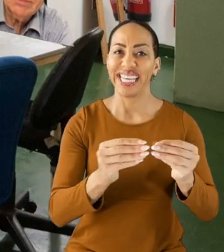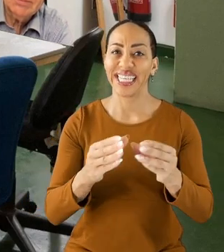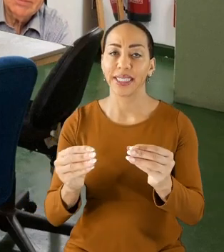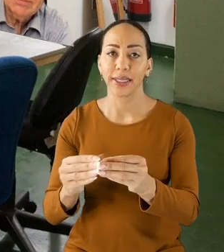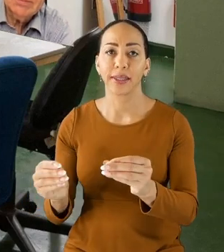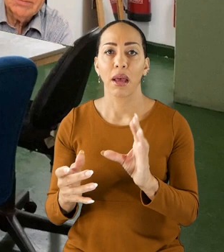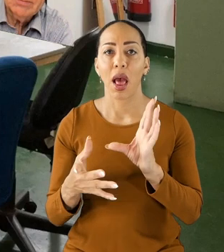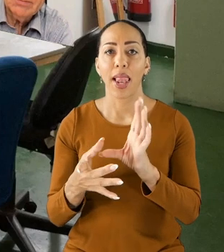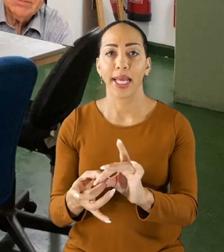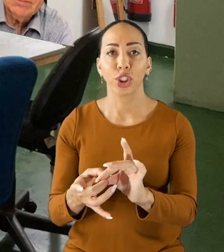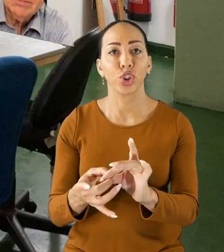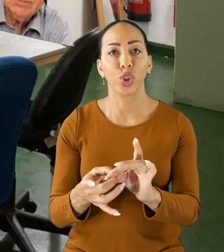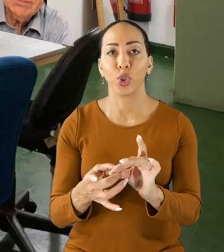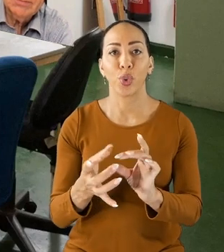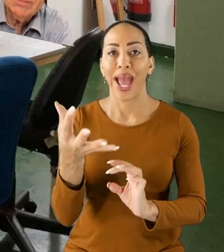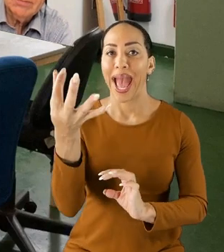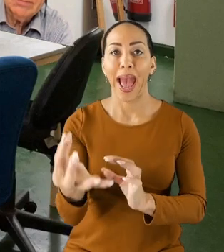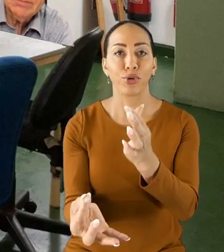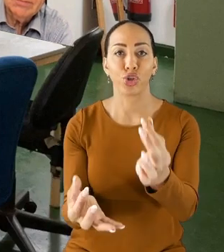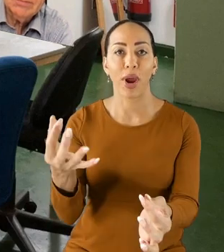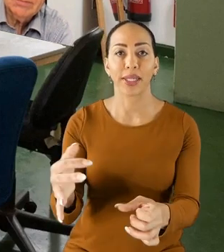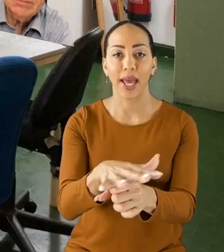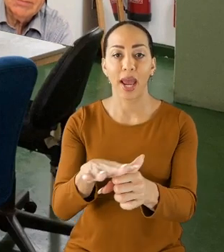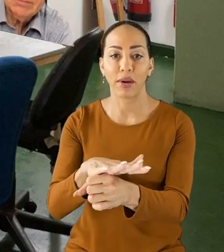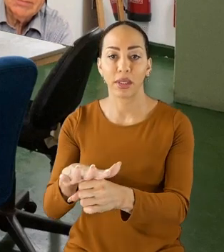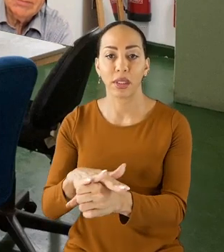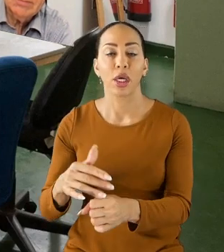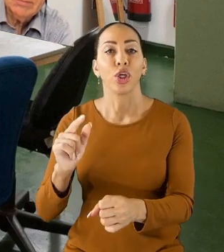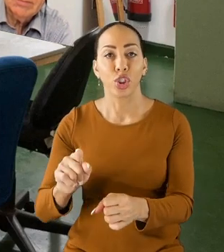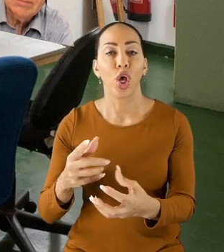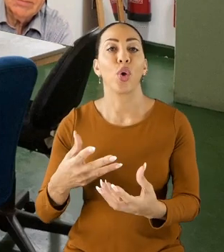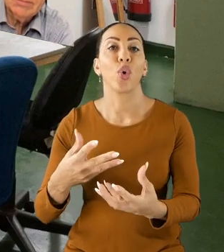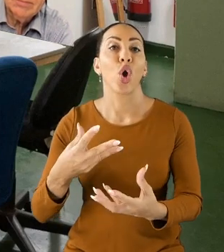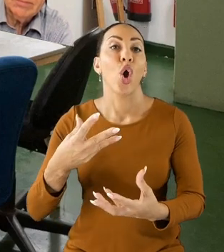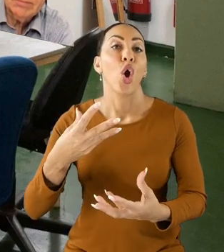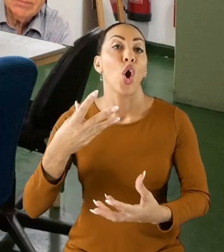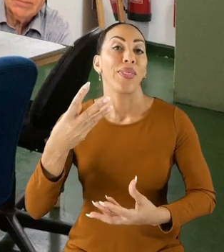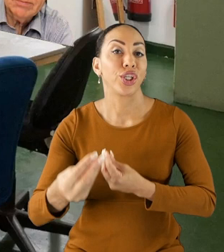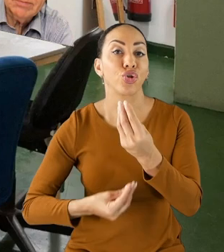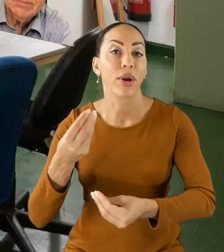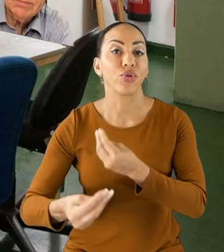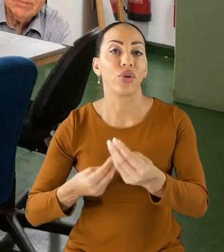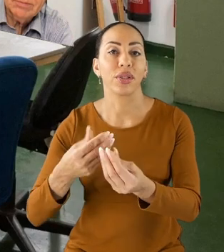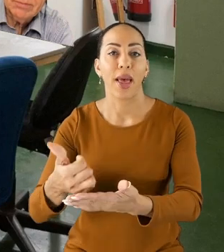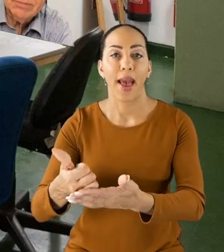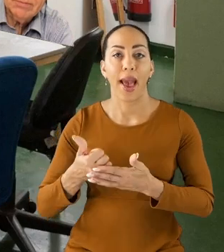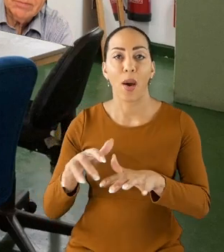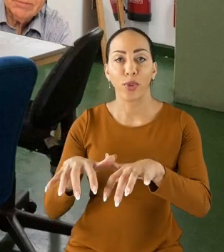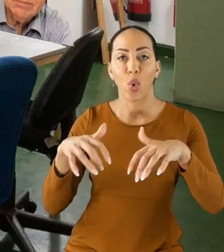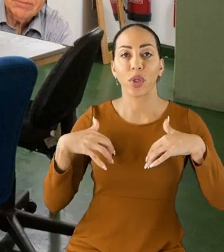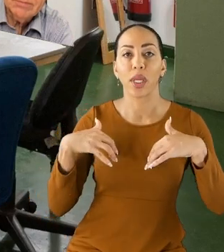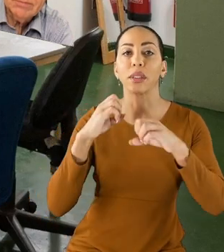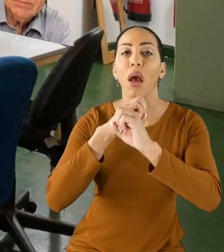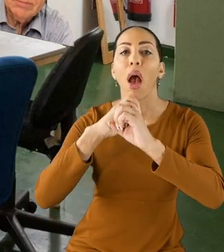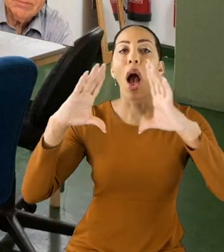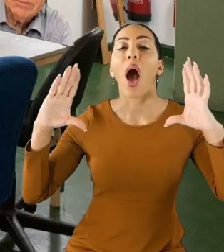where it is the audio description that gives a lot of the audience a sense of placement for the work. And